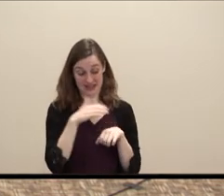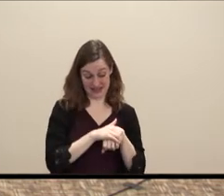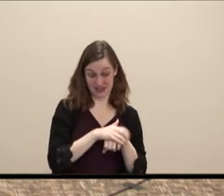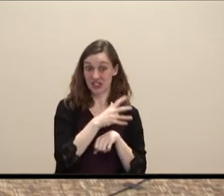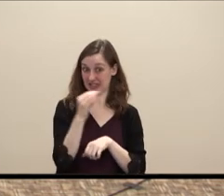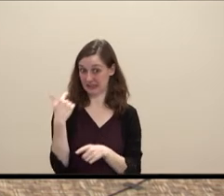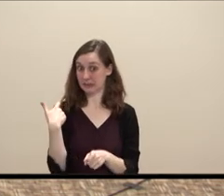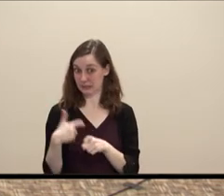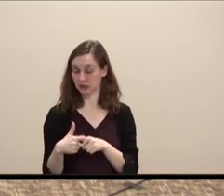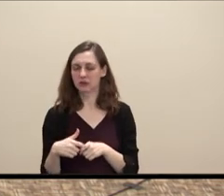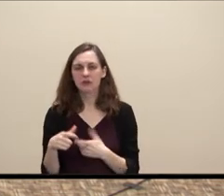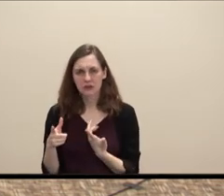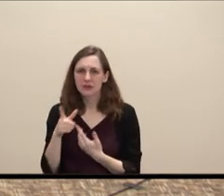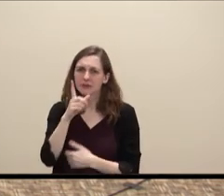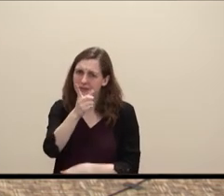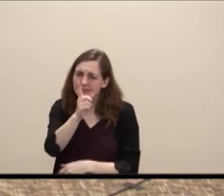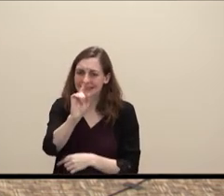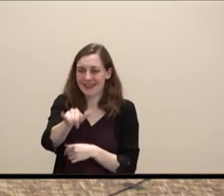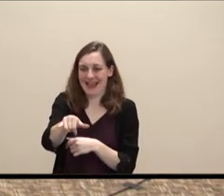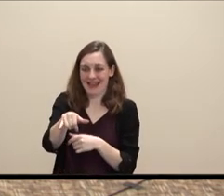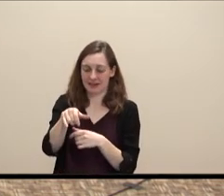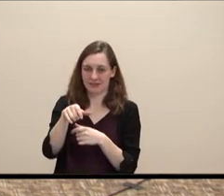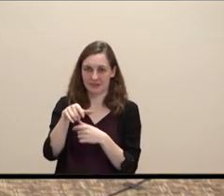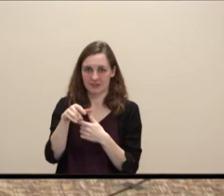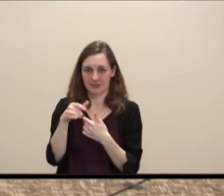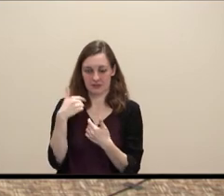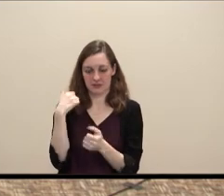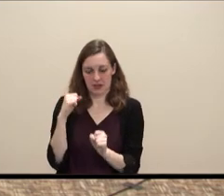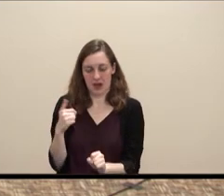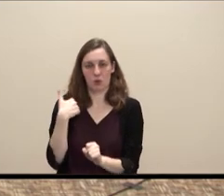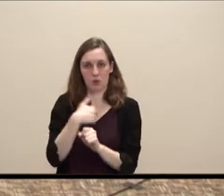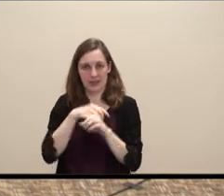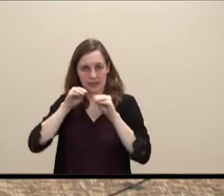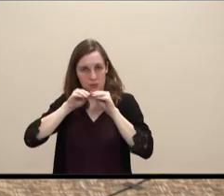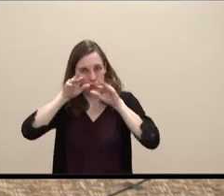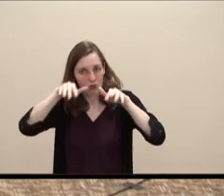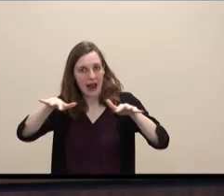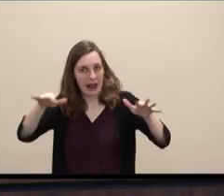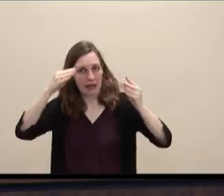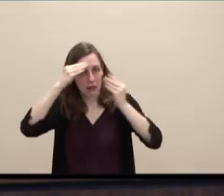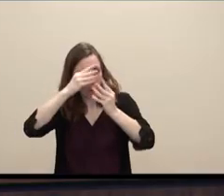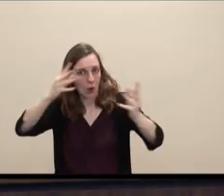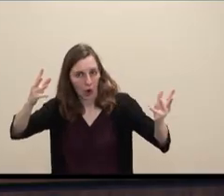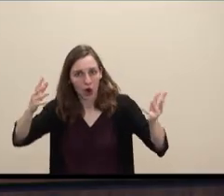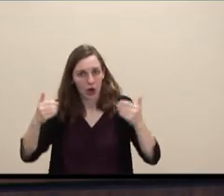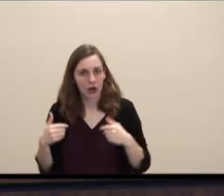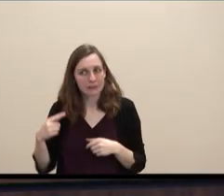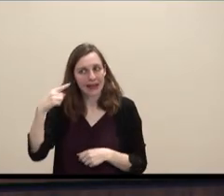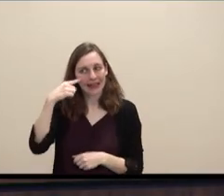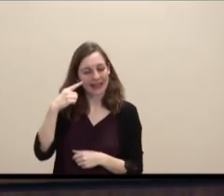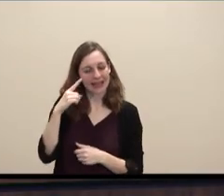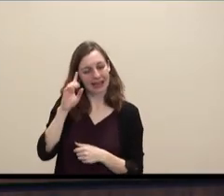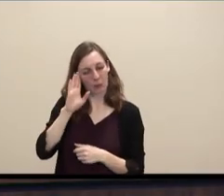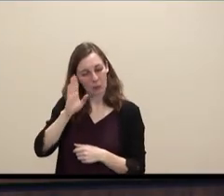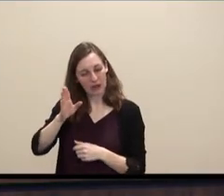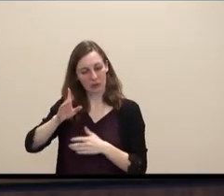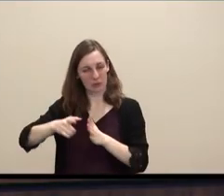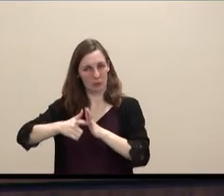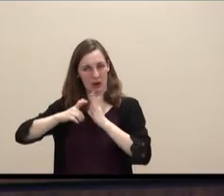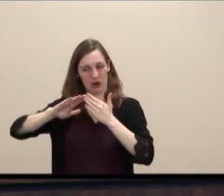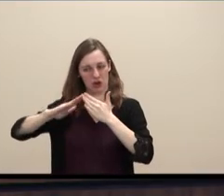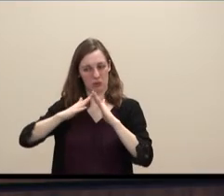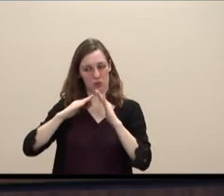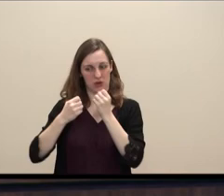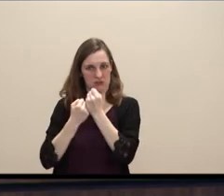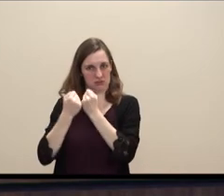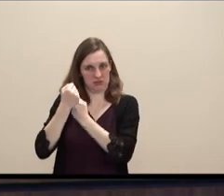think that, you know, if it, this really is going to take kind of a community effort, you know, so I know